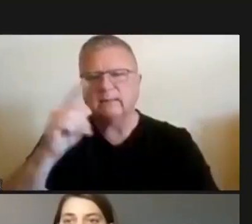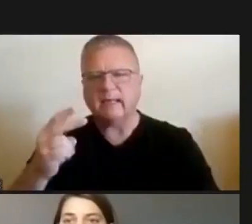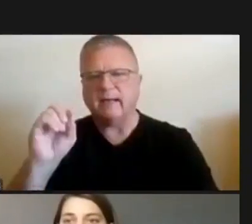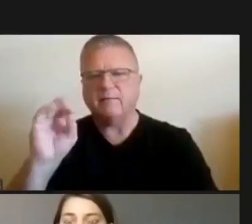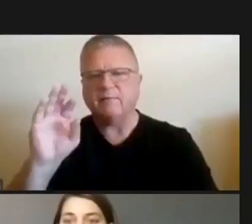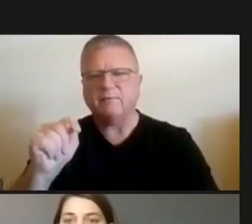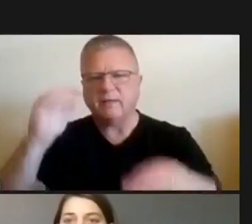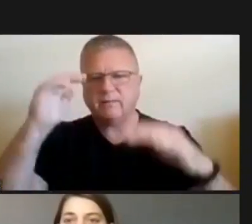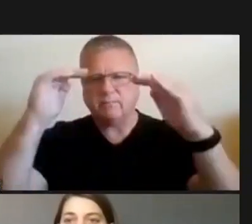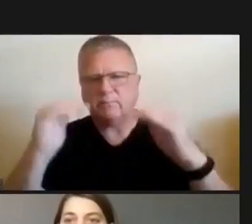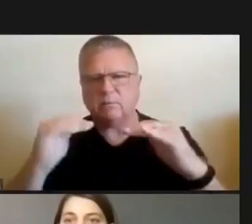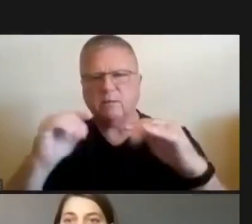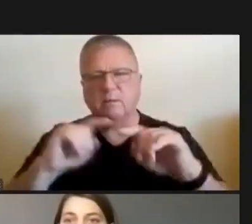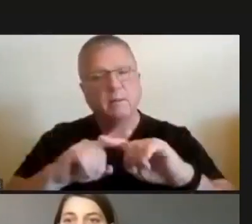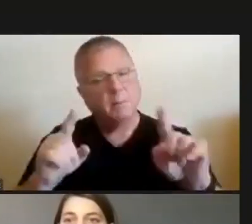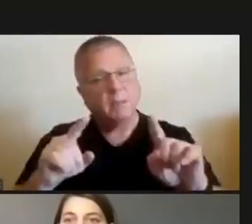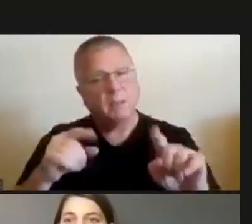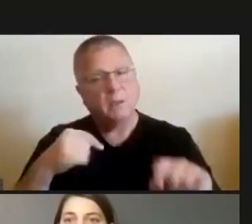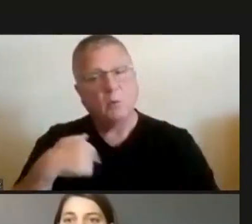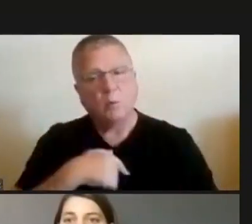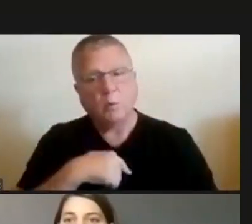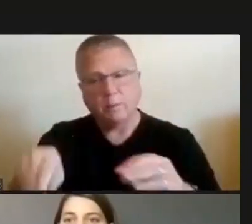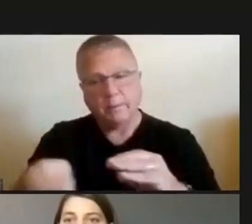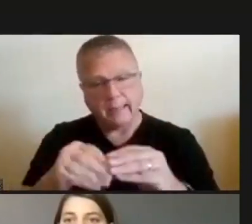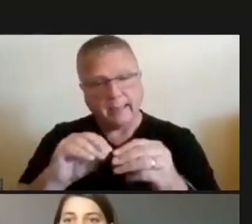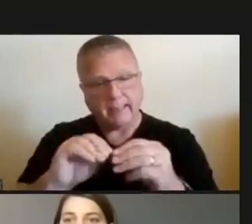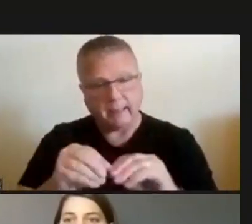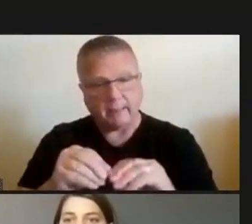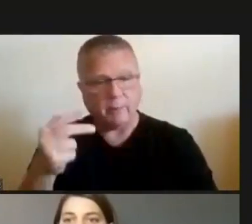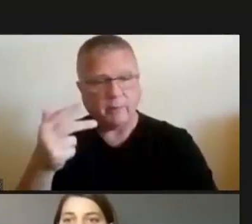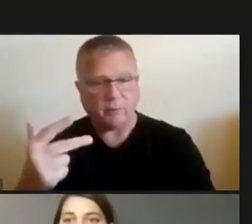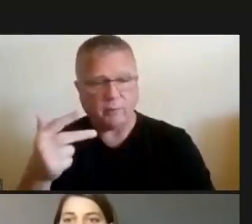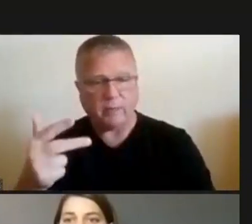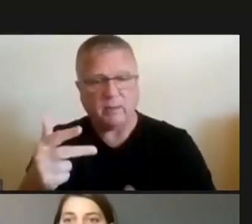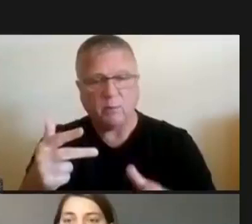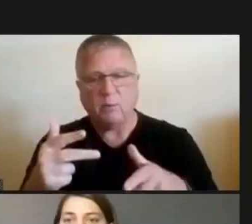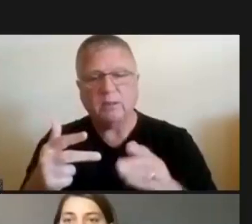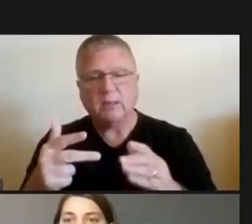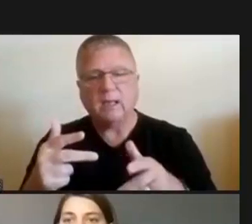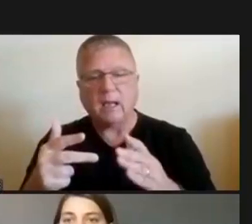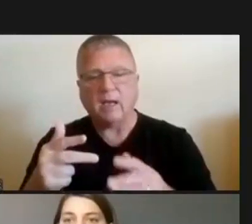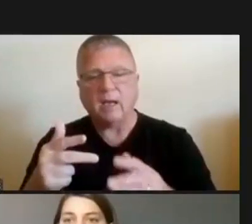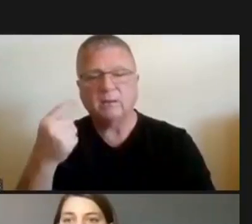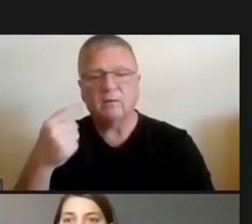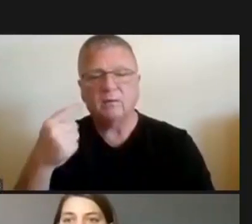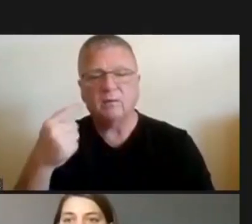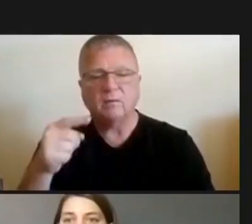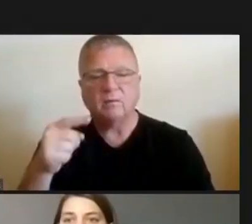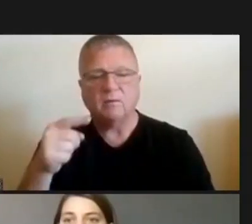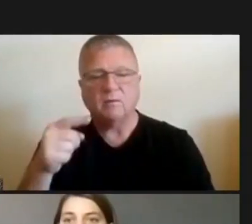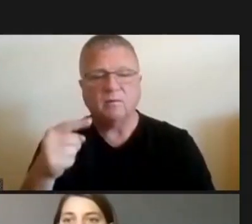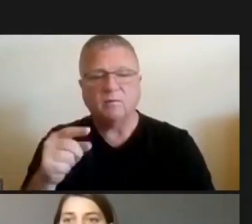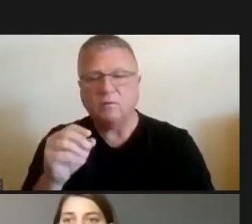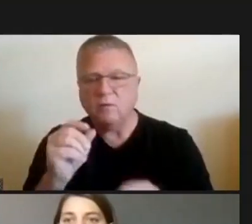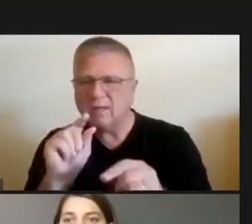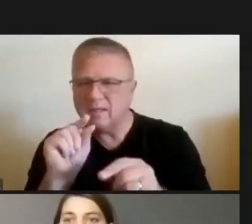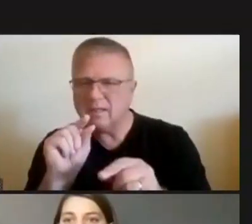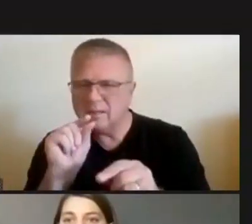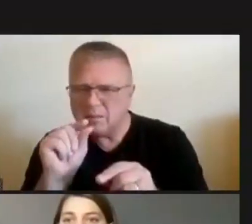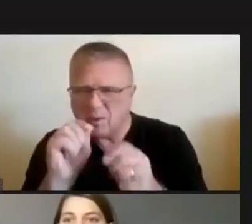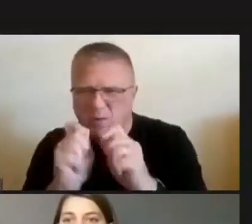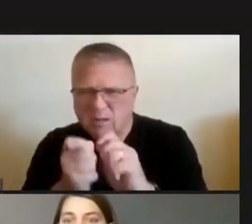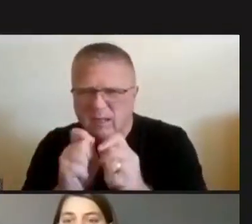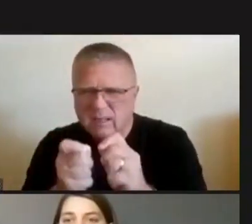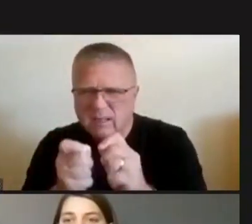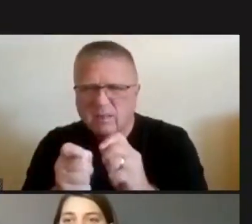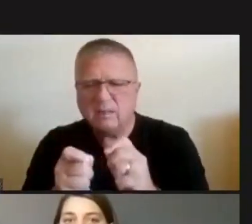However, we are then adding number 3, which allows for minor adjustments as an